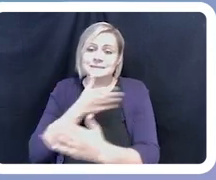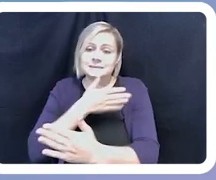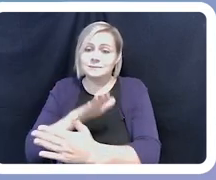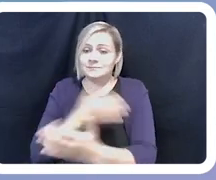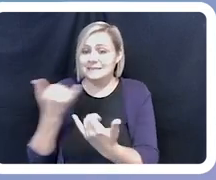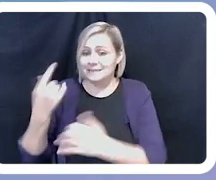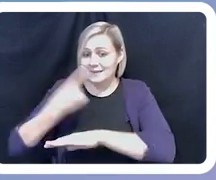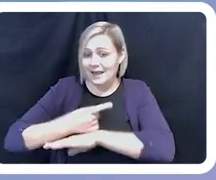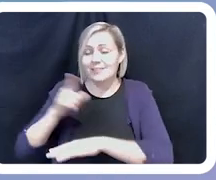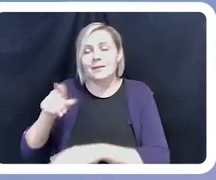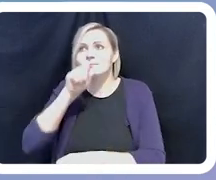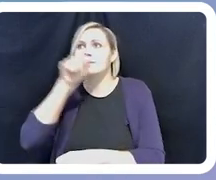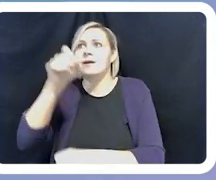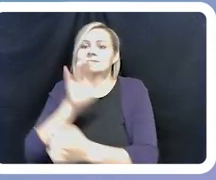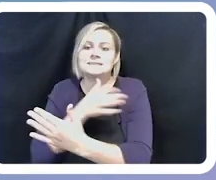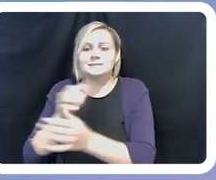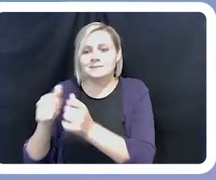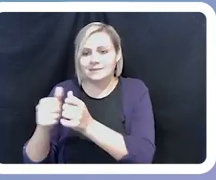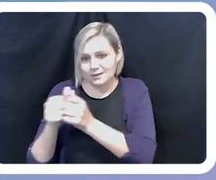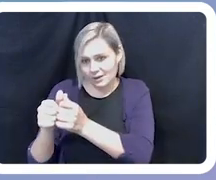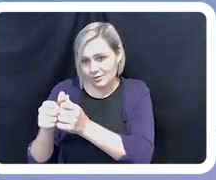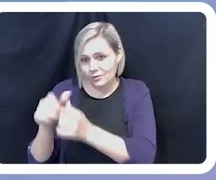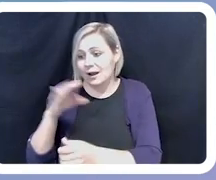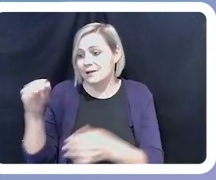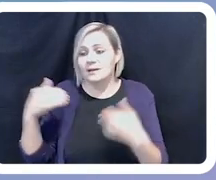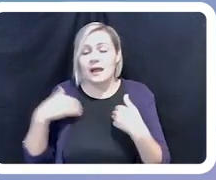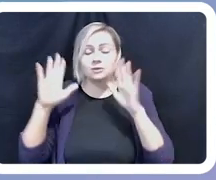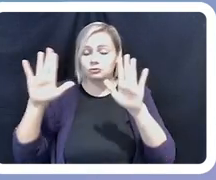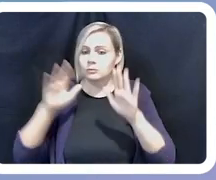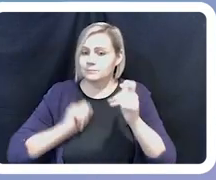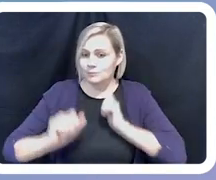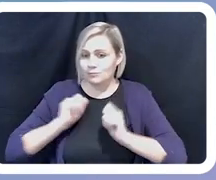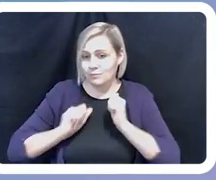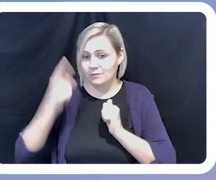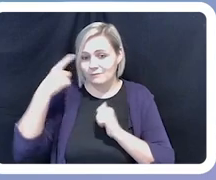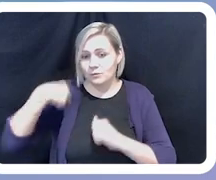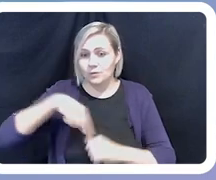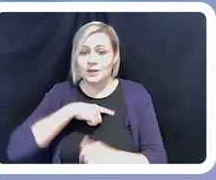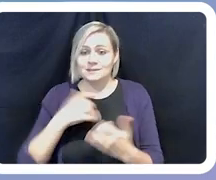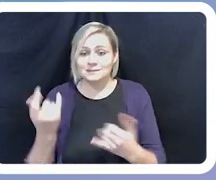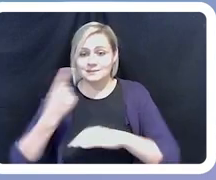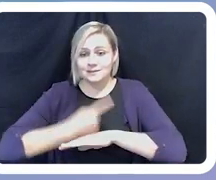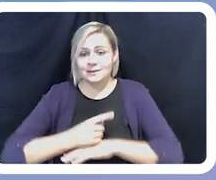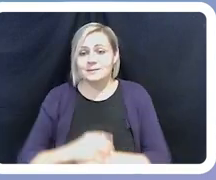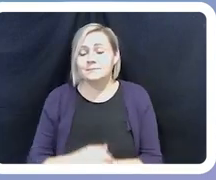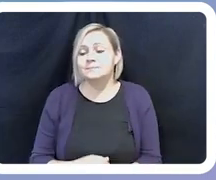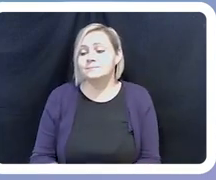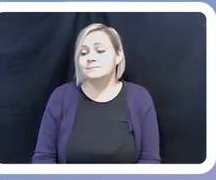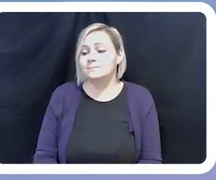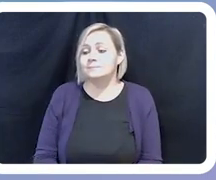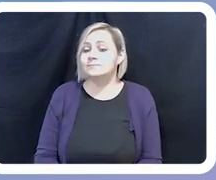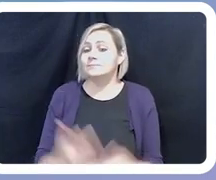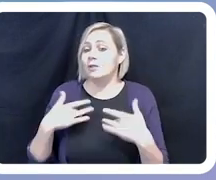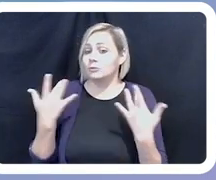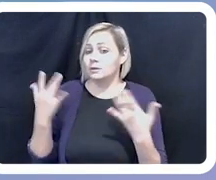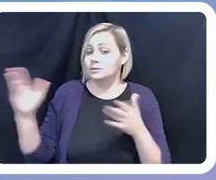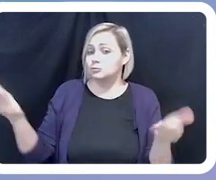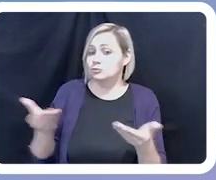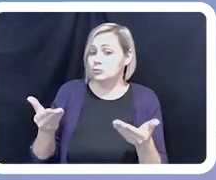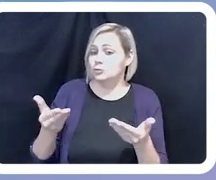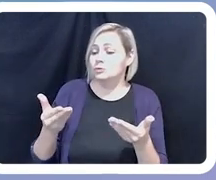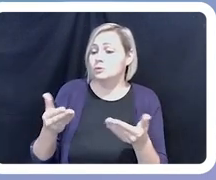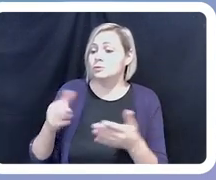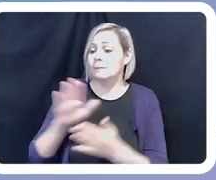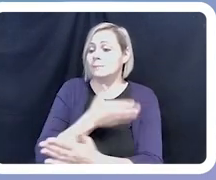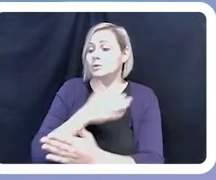today. They love to sing together and have created an incredible performance for us today. I'm thrilled to introduce you to the